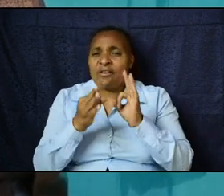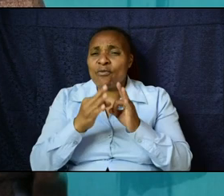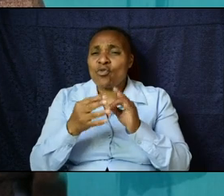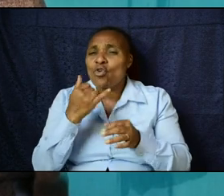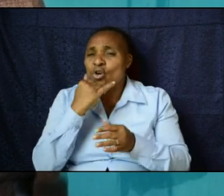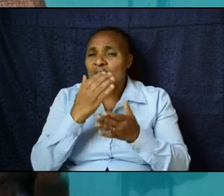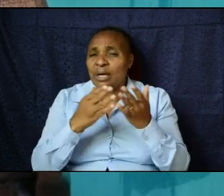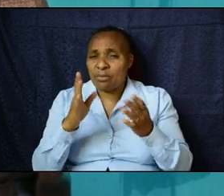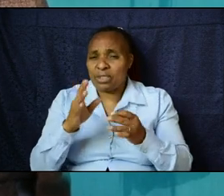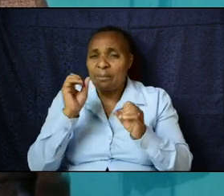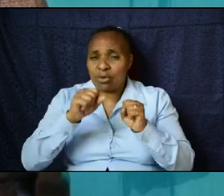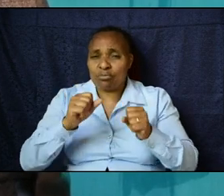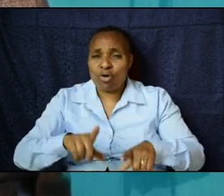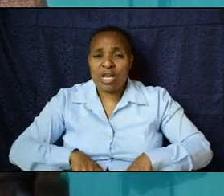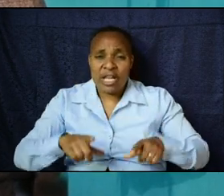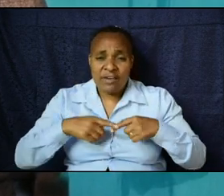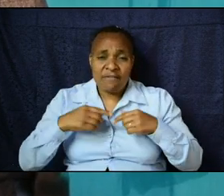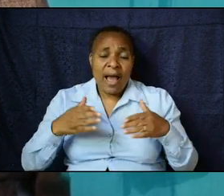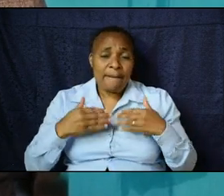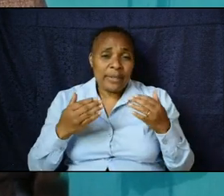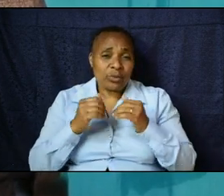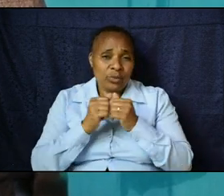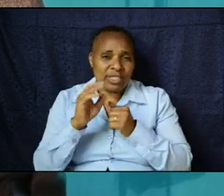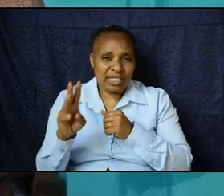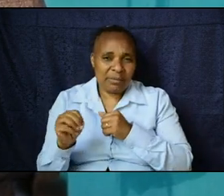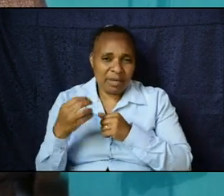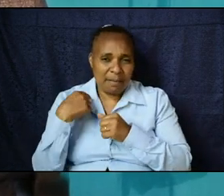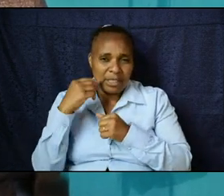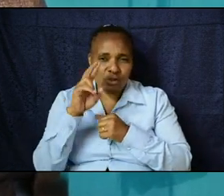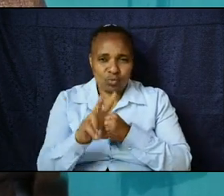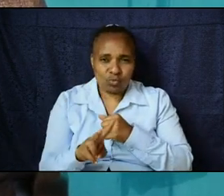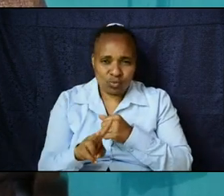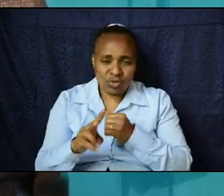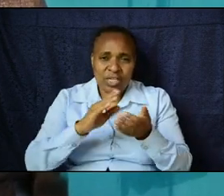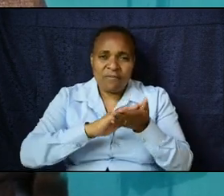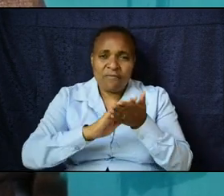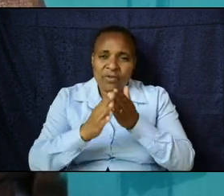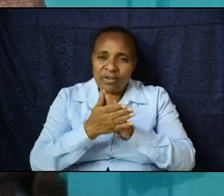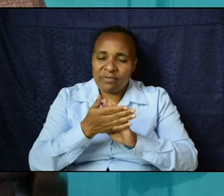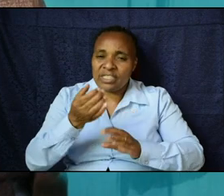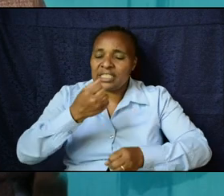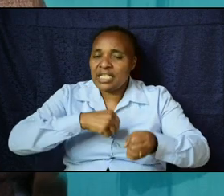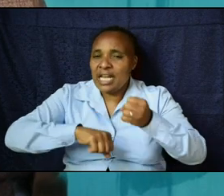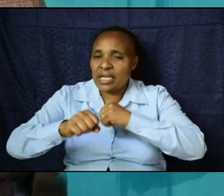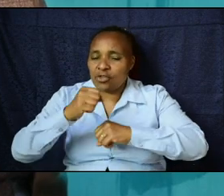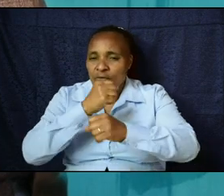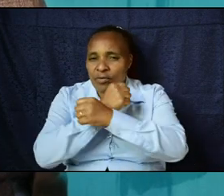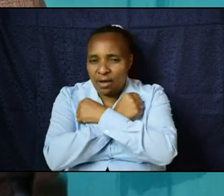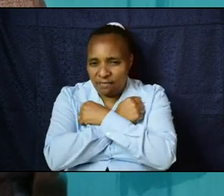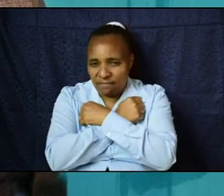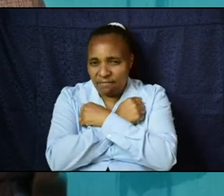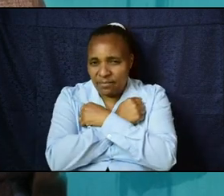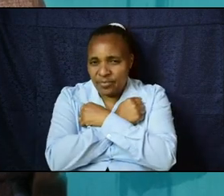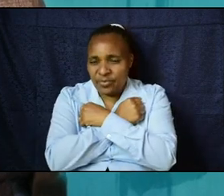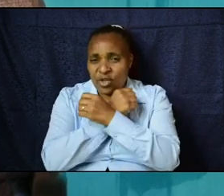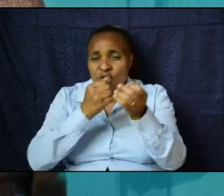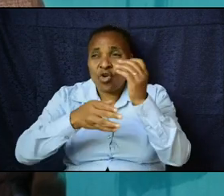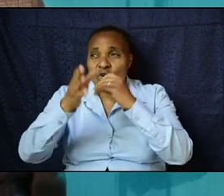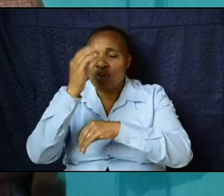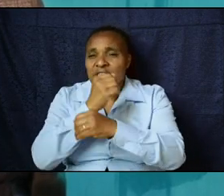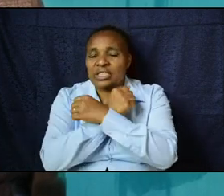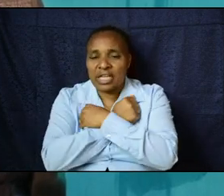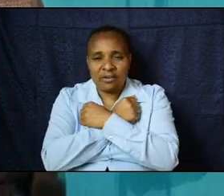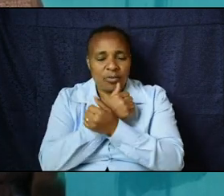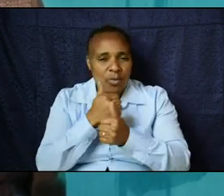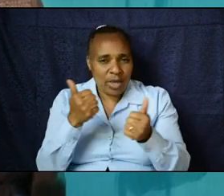and live peaceably with them. Number two, there's something else that I'm picking is forgiveness is an act of love, and God is love.